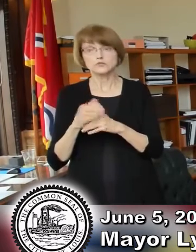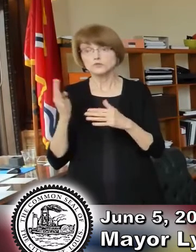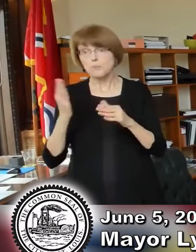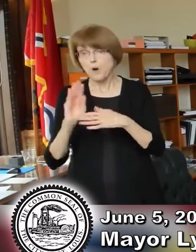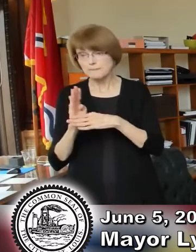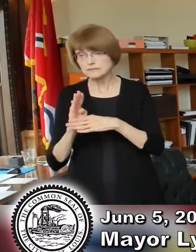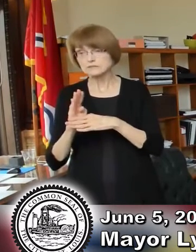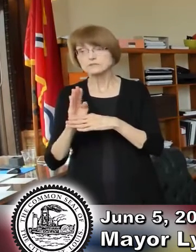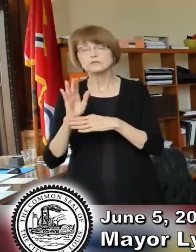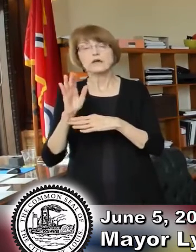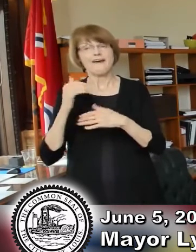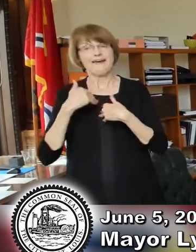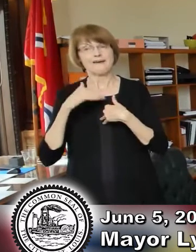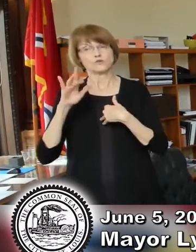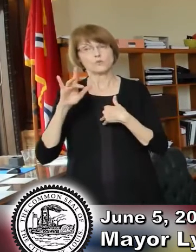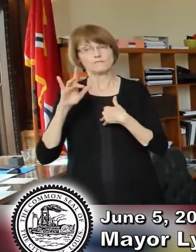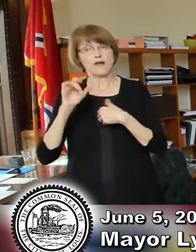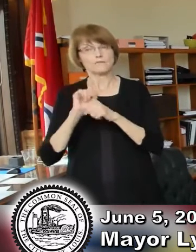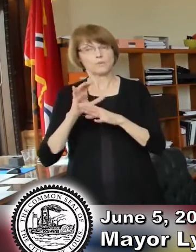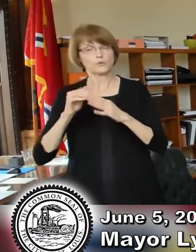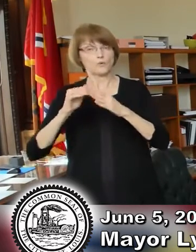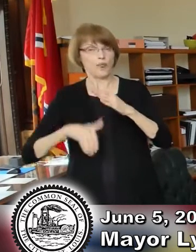fewer, and